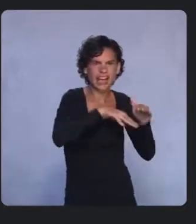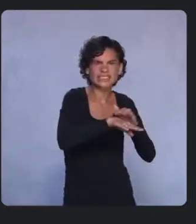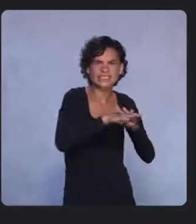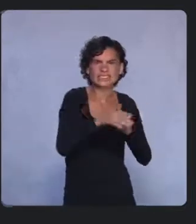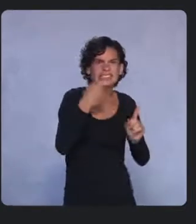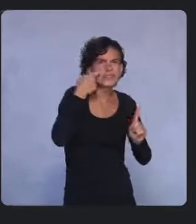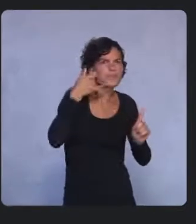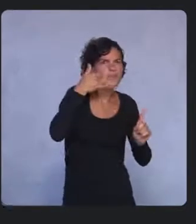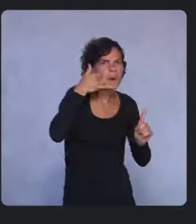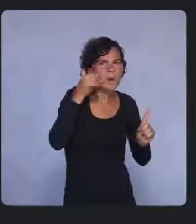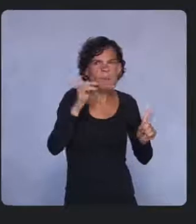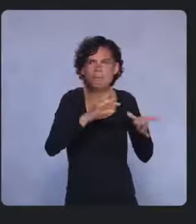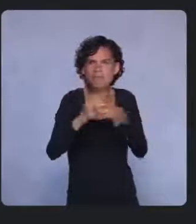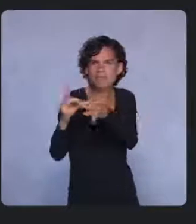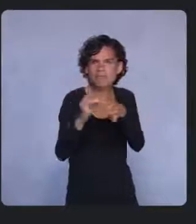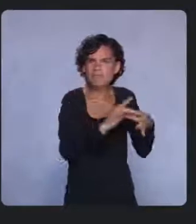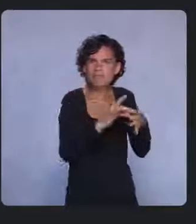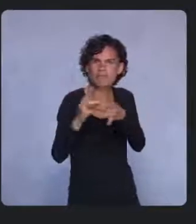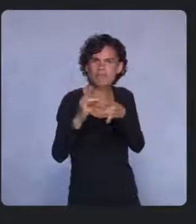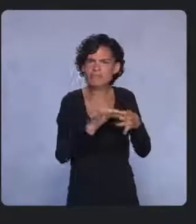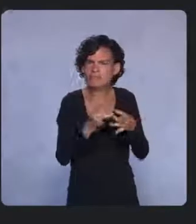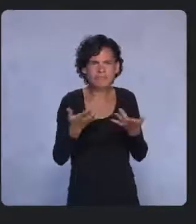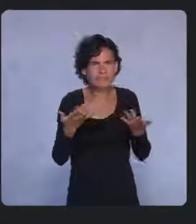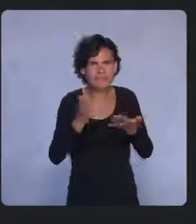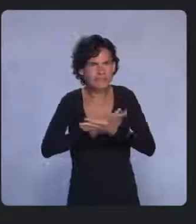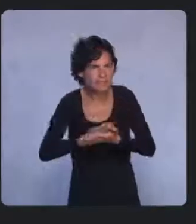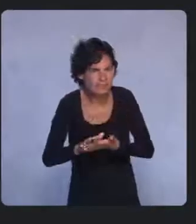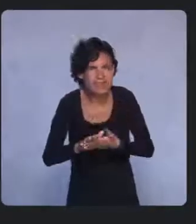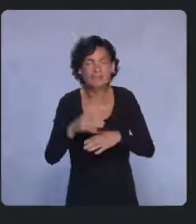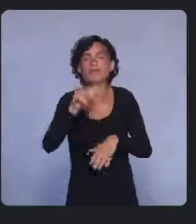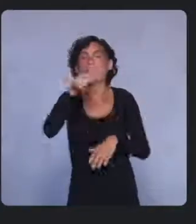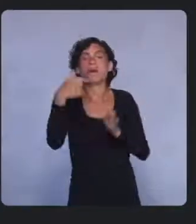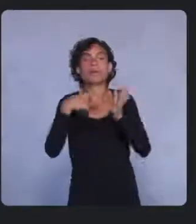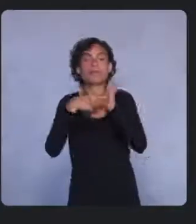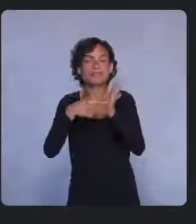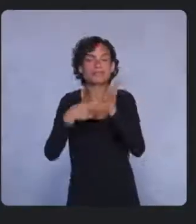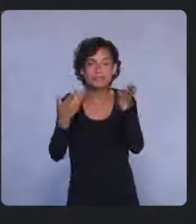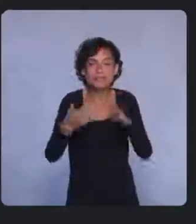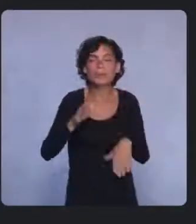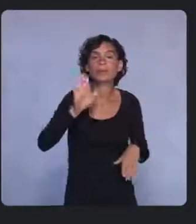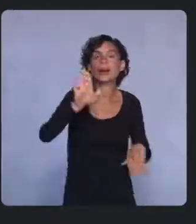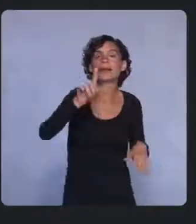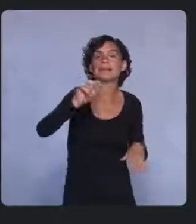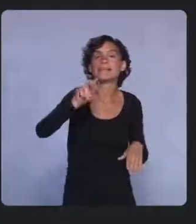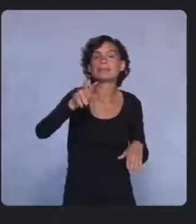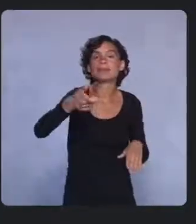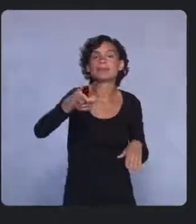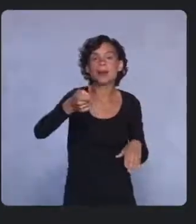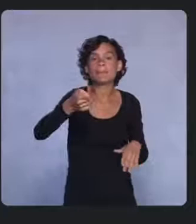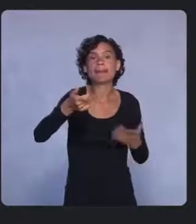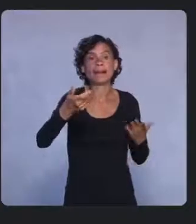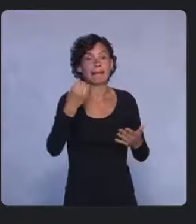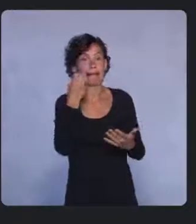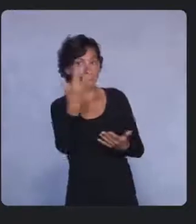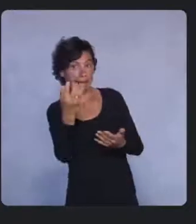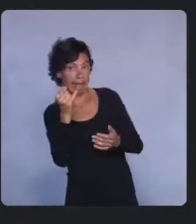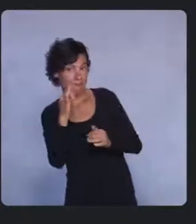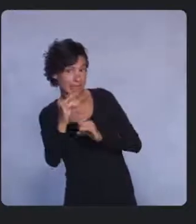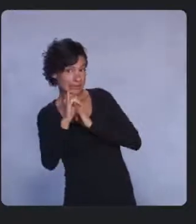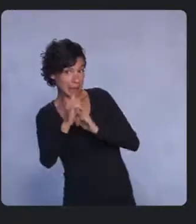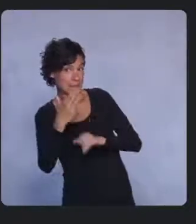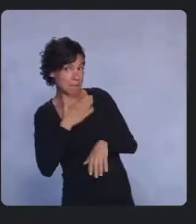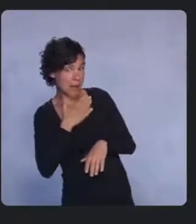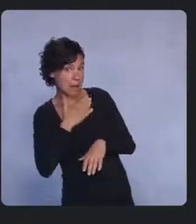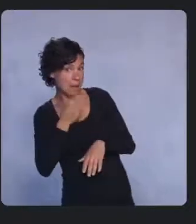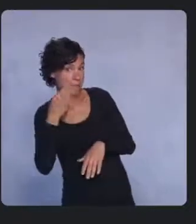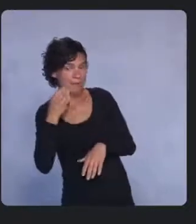photos. As another simple example, let's talk about your TV's remote. If your home is like mine, the